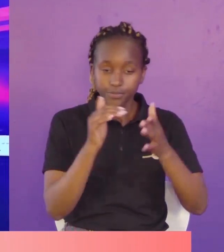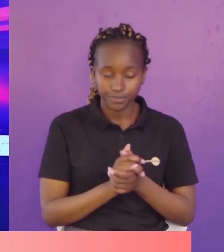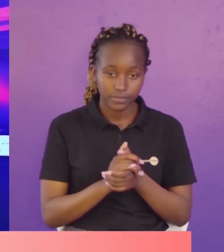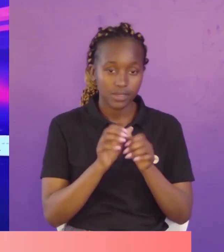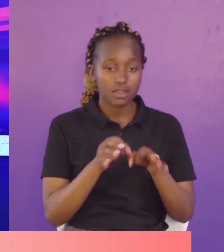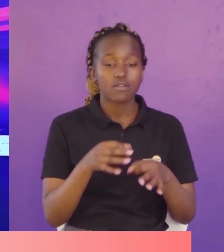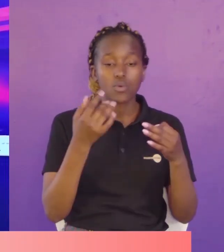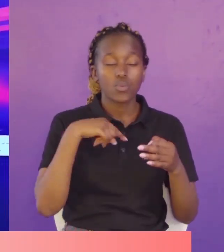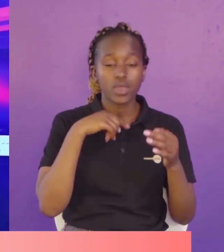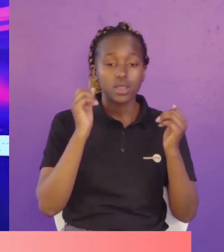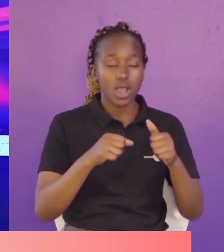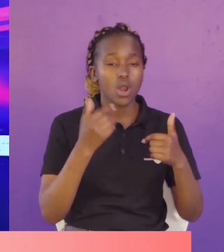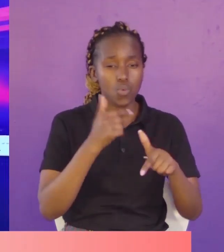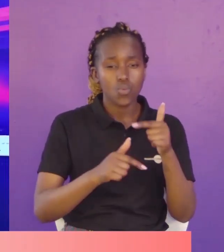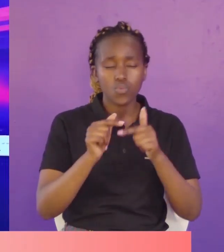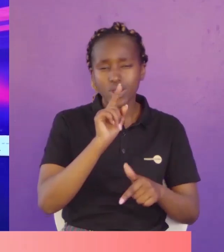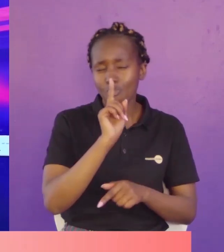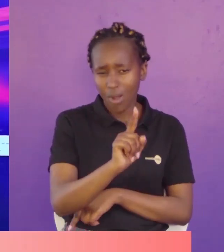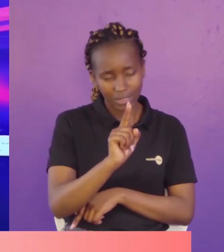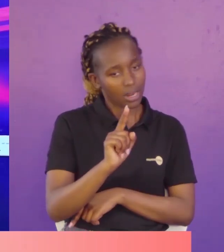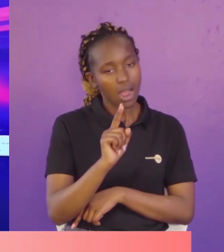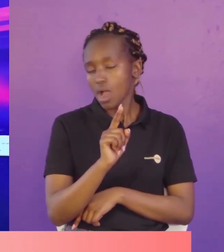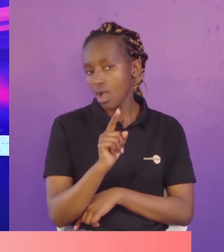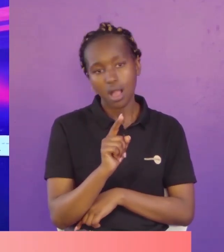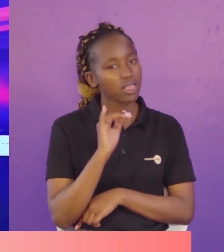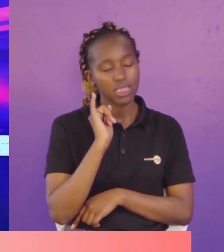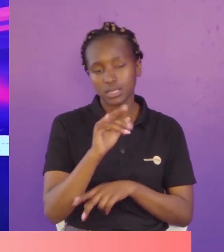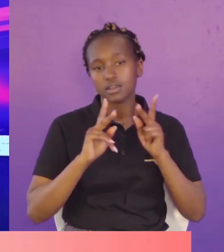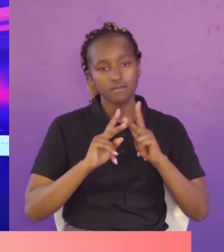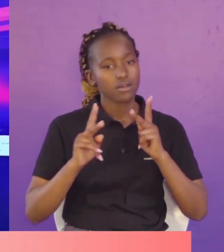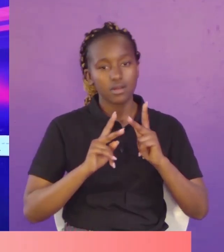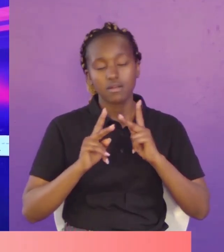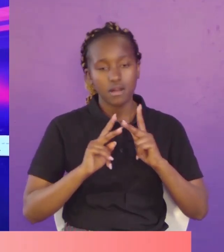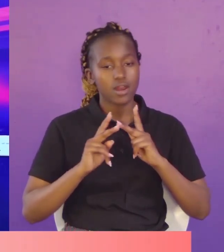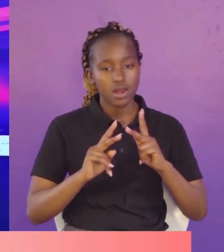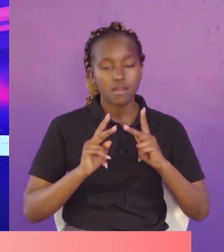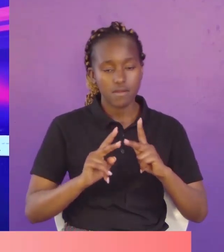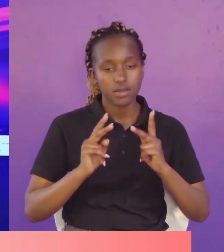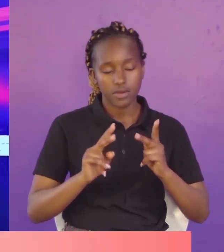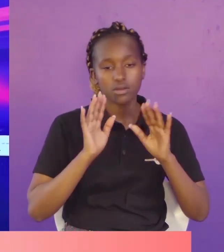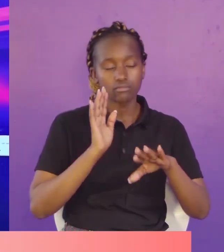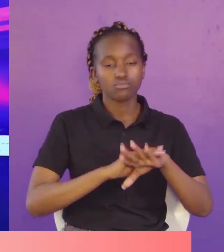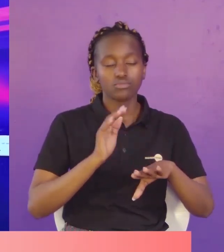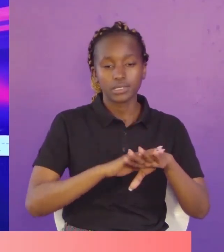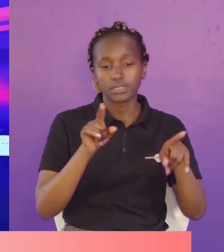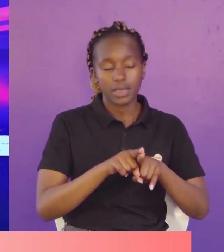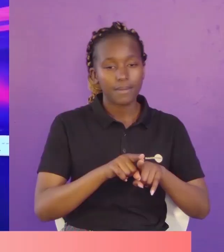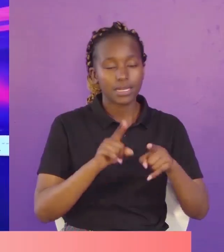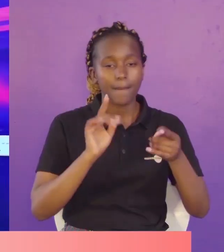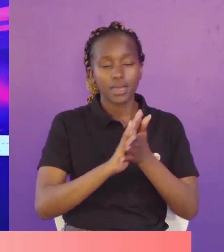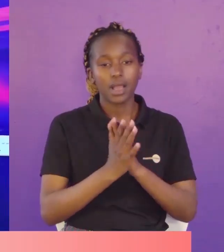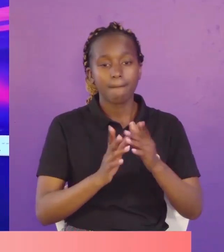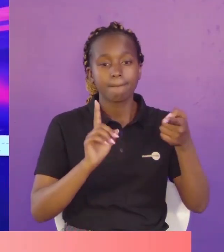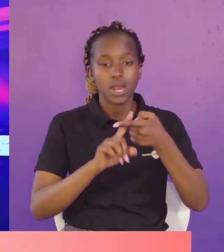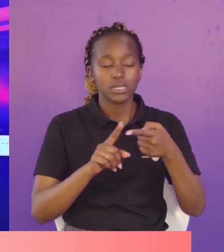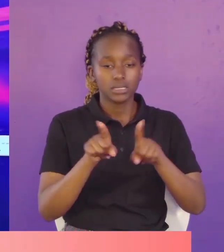let's say tubahatike tushinde against Ivory Coast, it will be a plus. Hiyo ni kama plus kwetu, because it will give